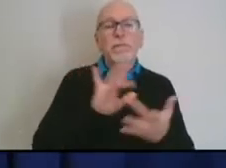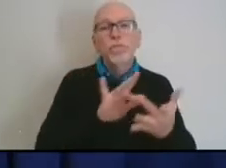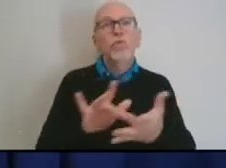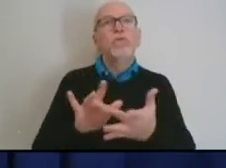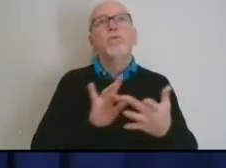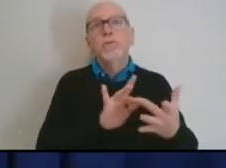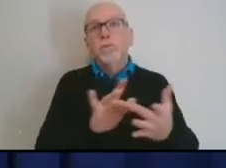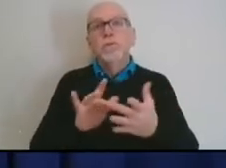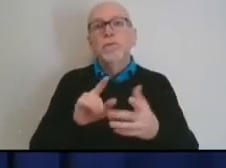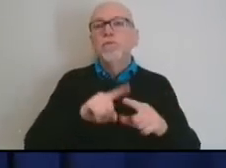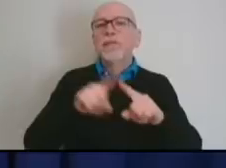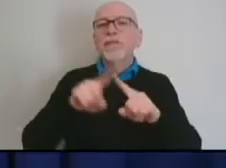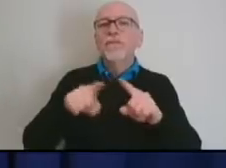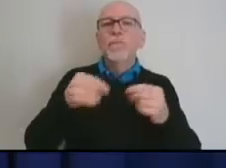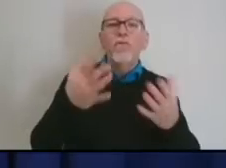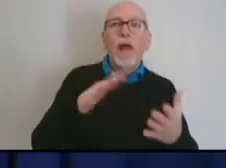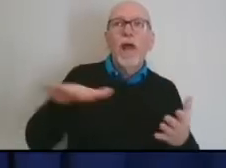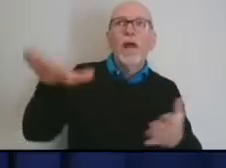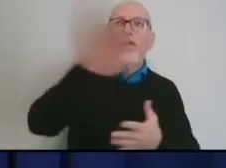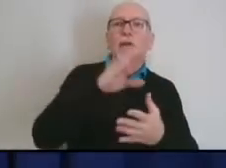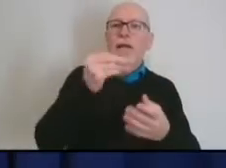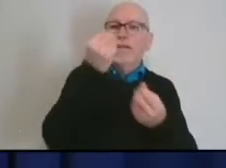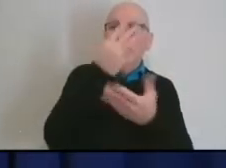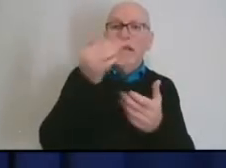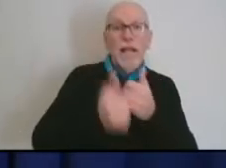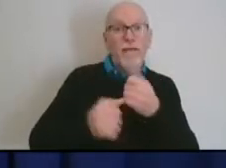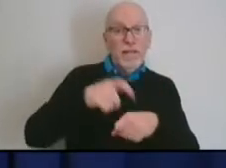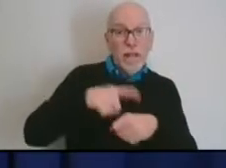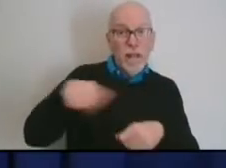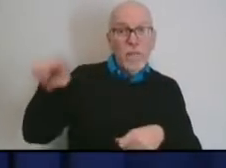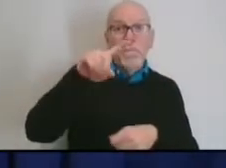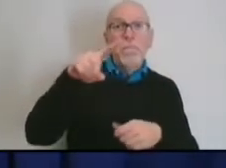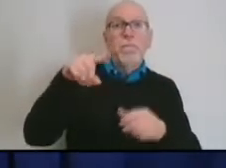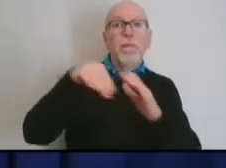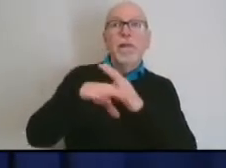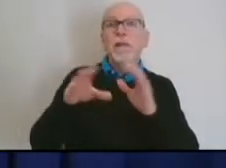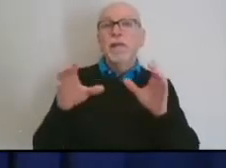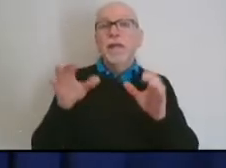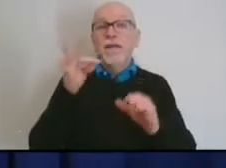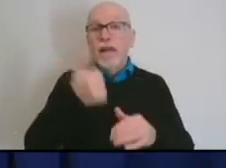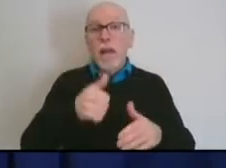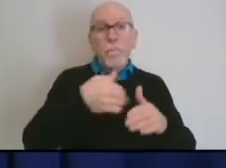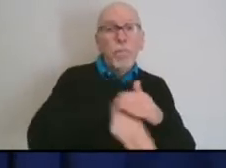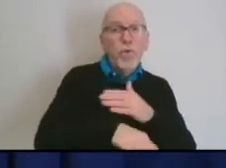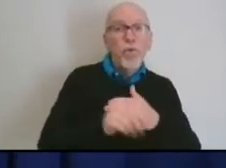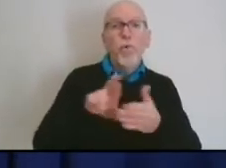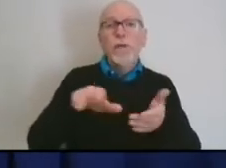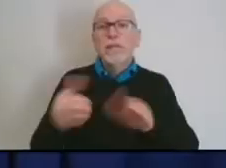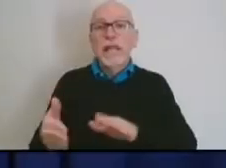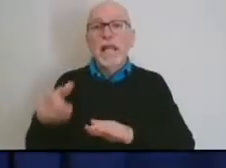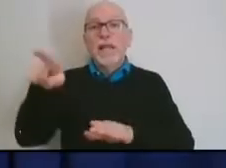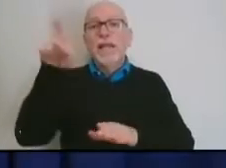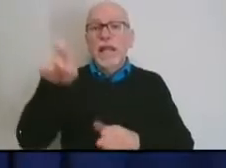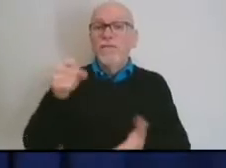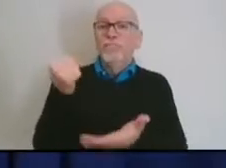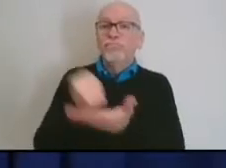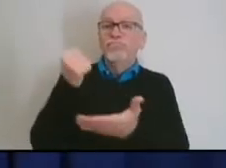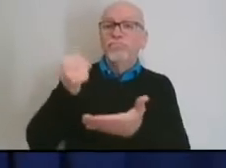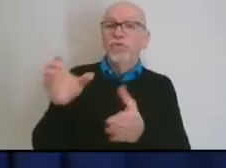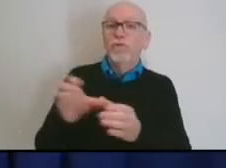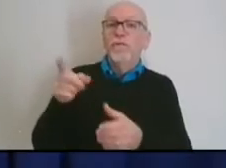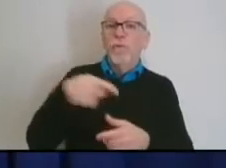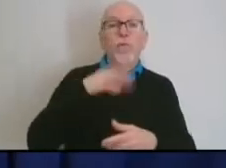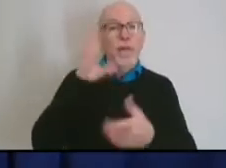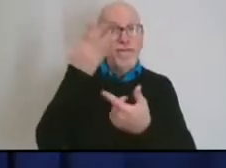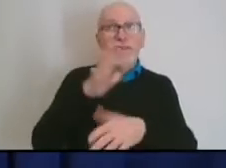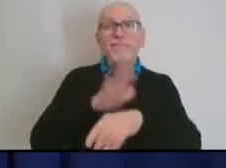to providers and telling them every time they got in and certified a birth, certified a death, hey, this is going away. You need to sign up for the